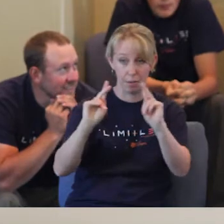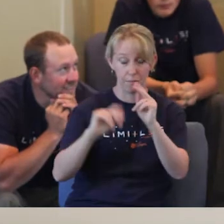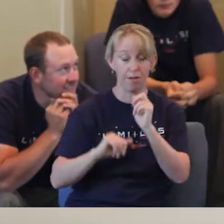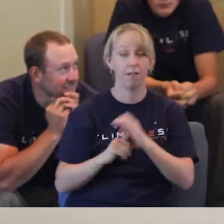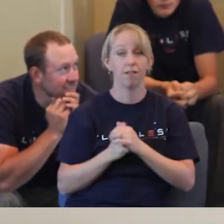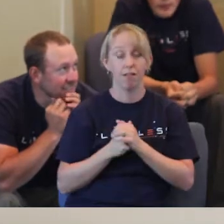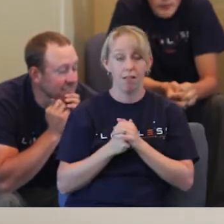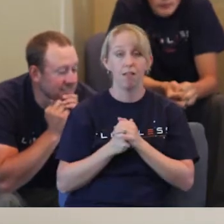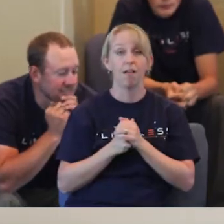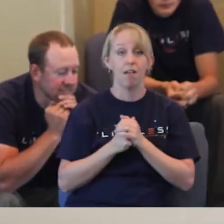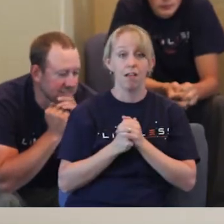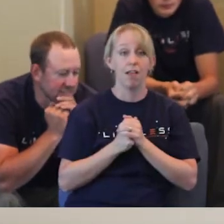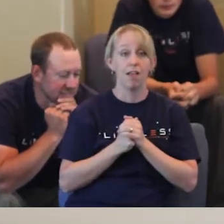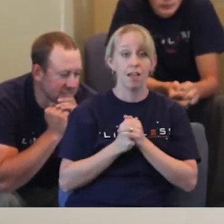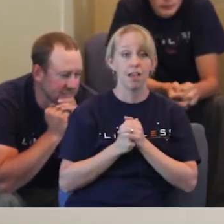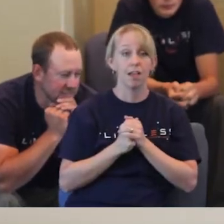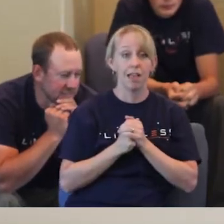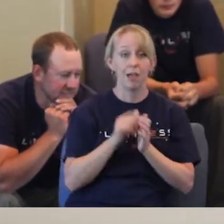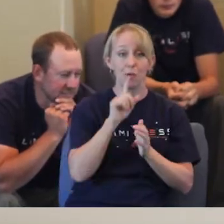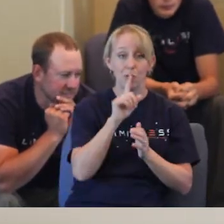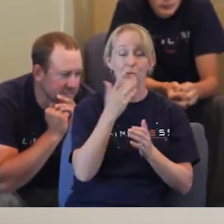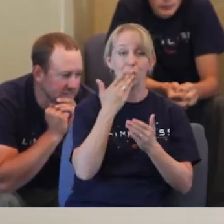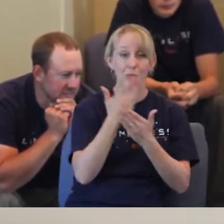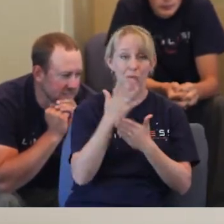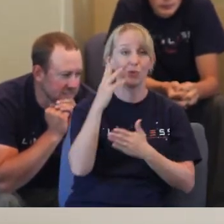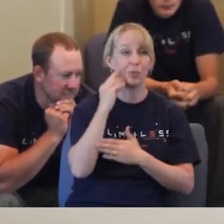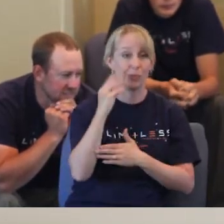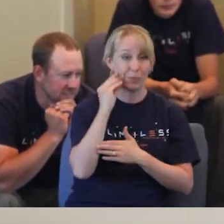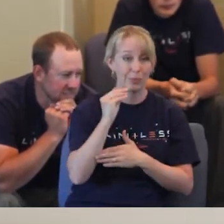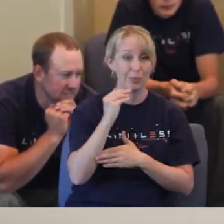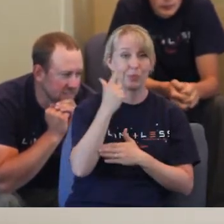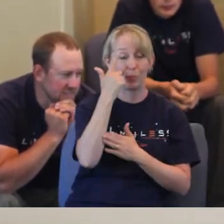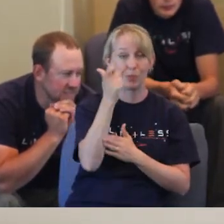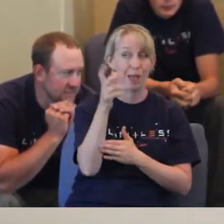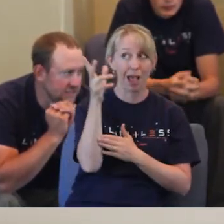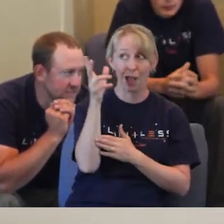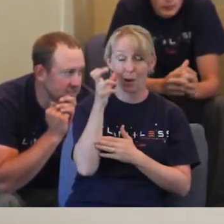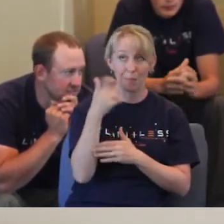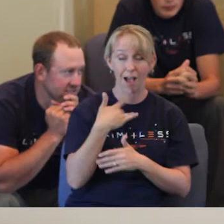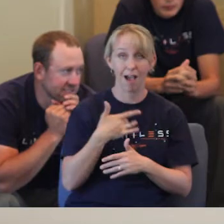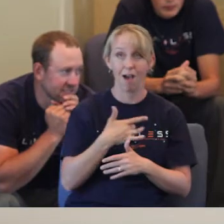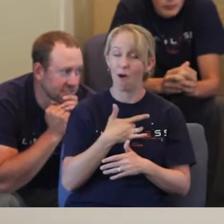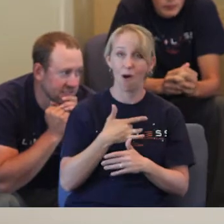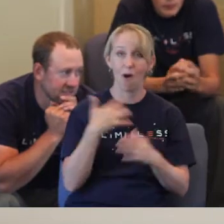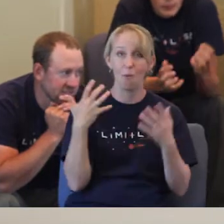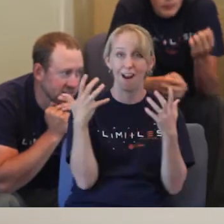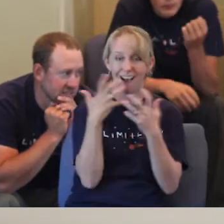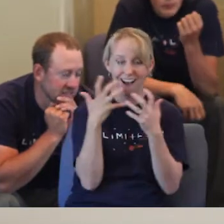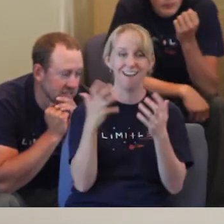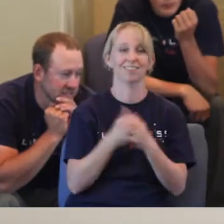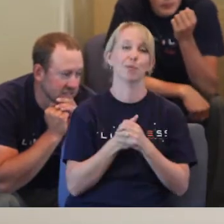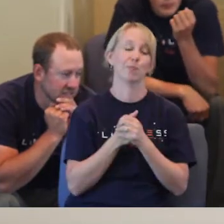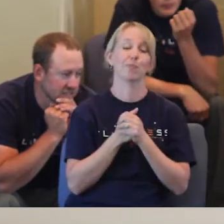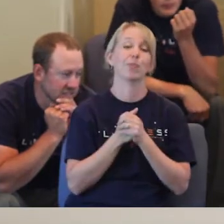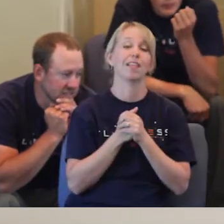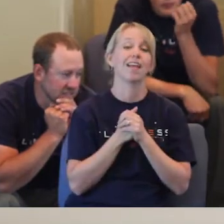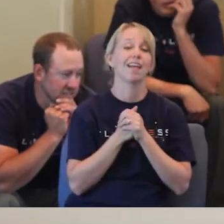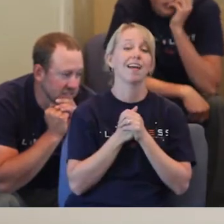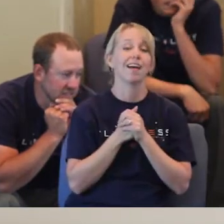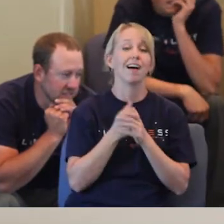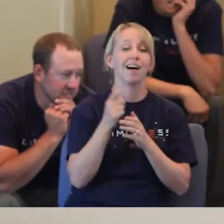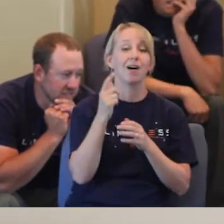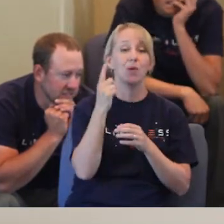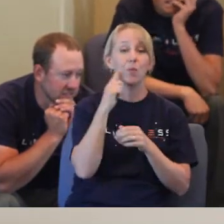And it was truly an amazing experience because I heard about that. I'm like, man, that is just awesome. And we were working on